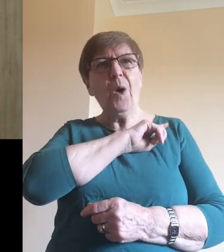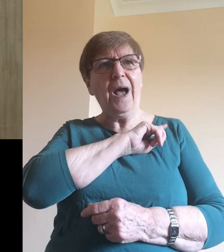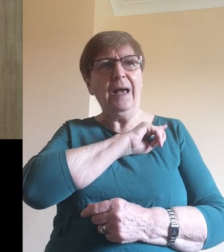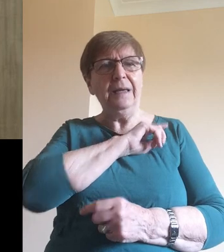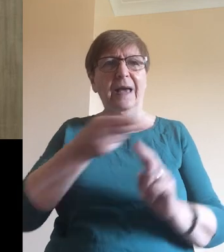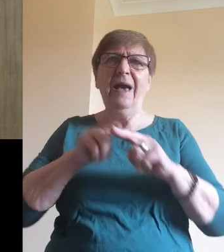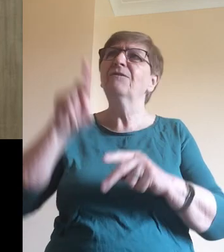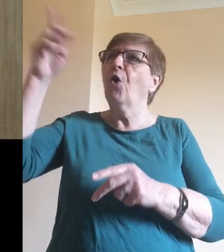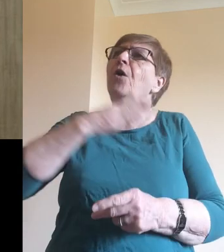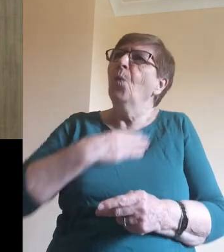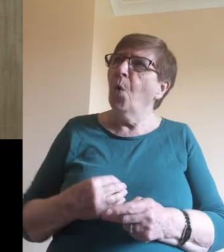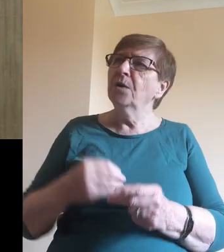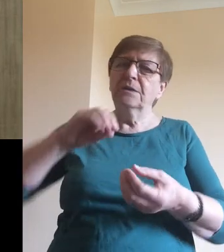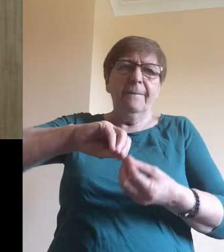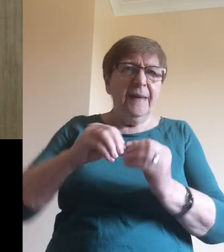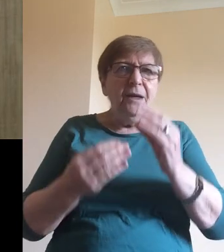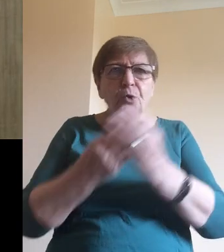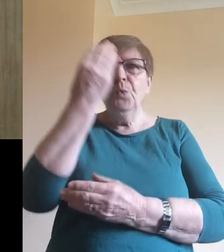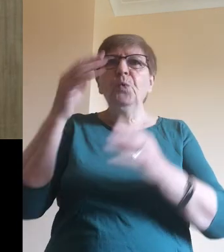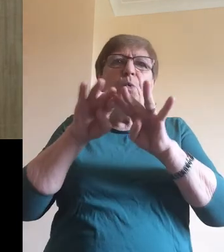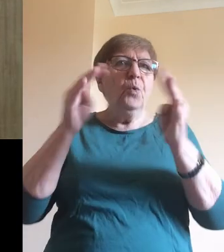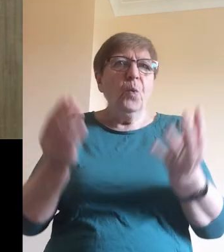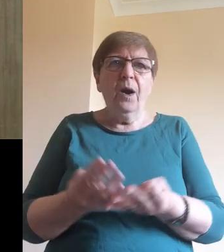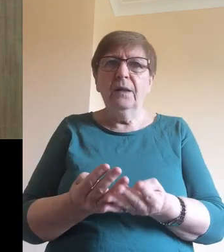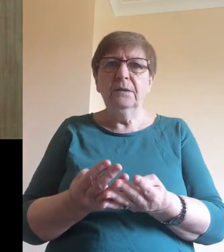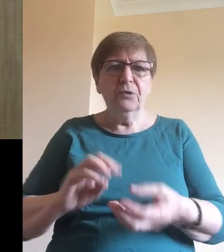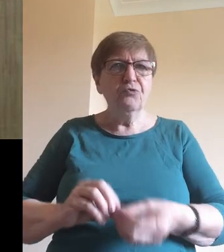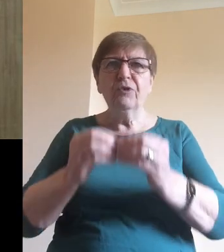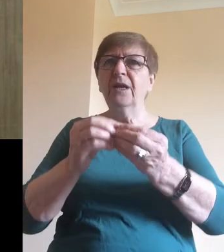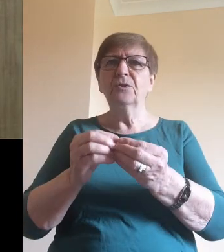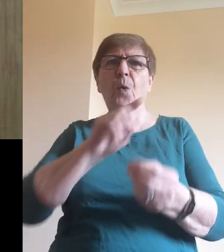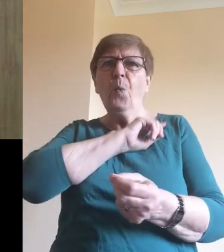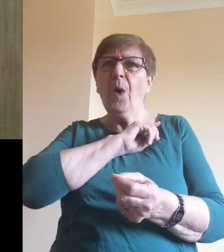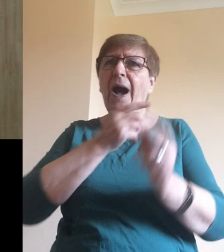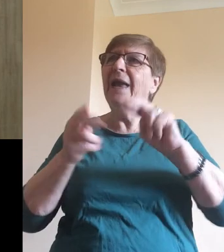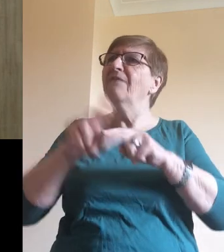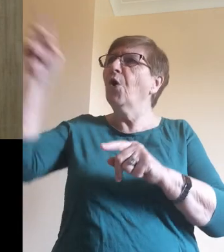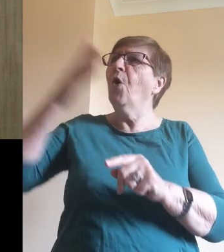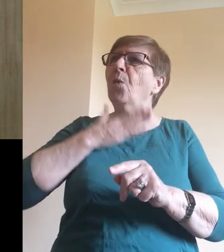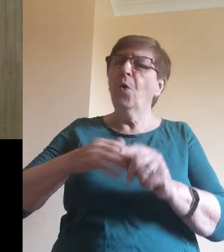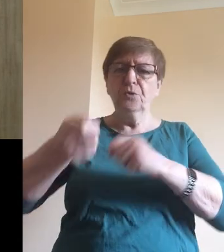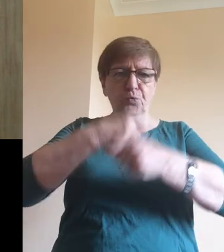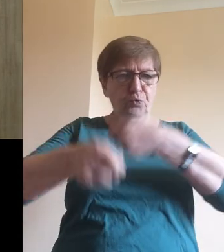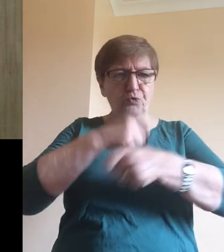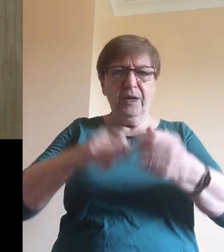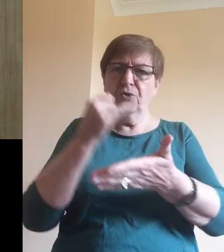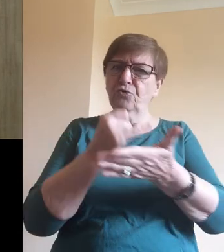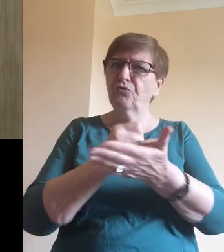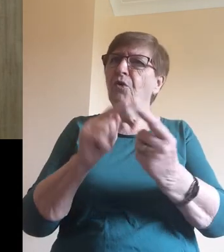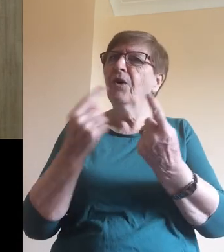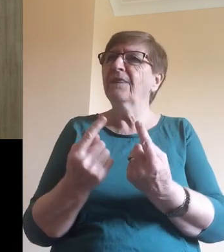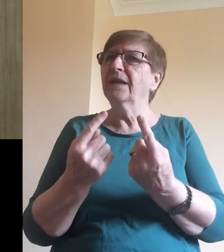God was wanting to restore his creation, why, if God was wanting to put the wrong right, why was